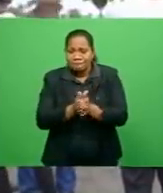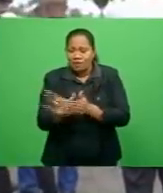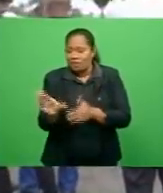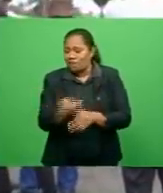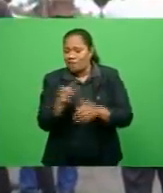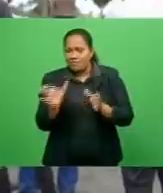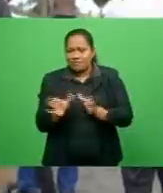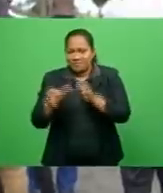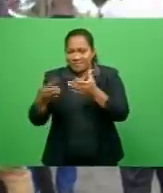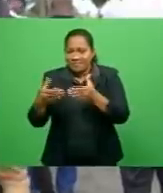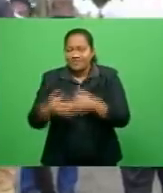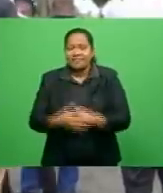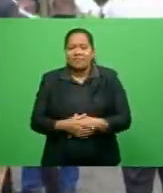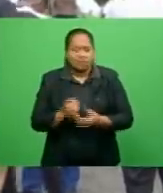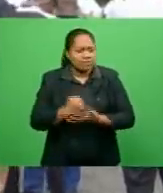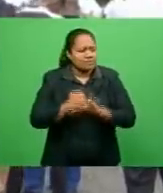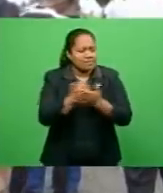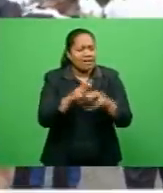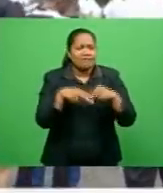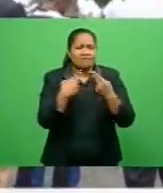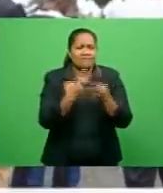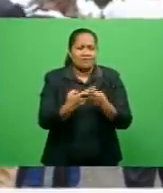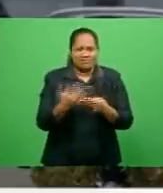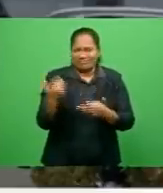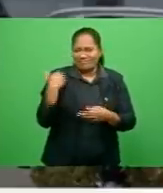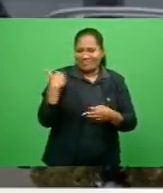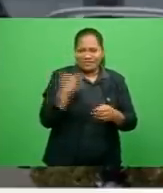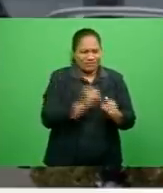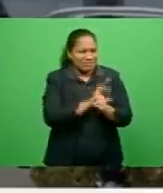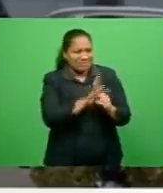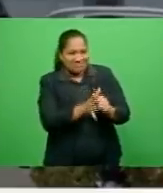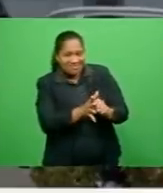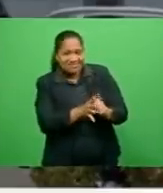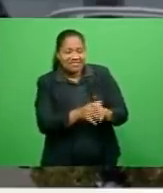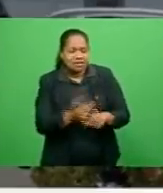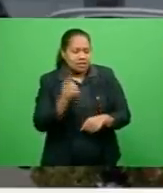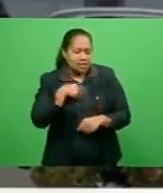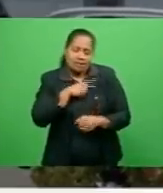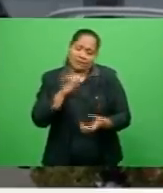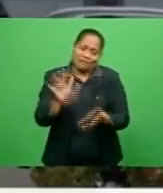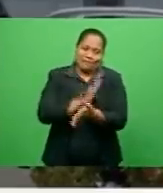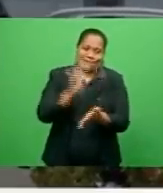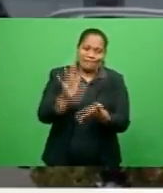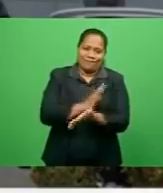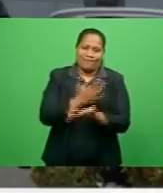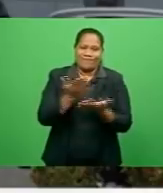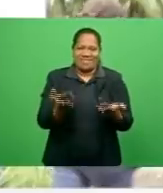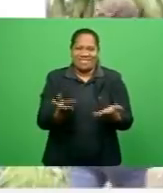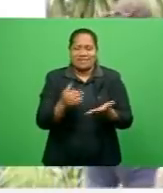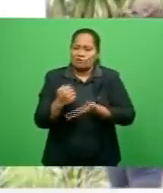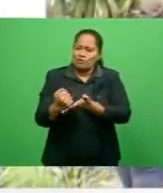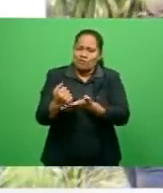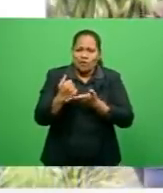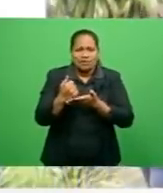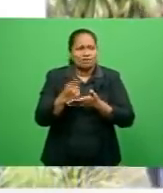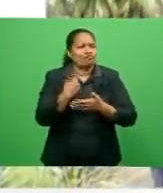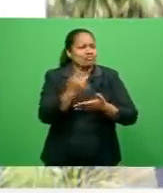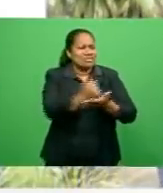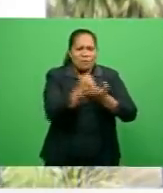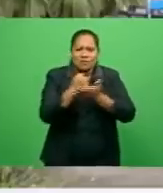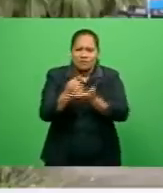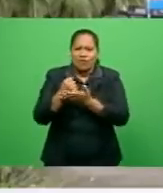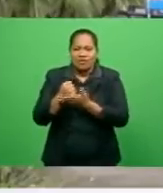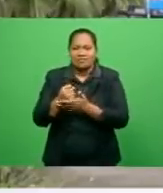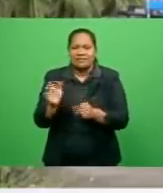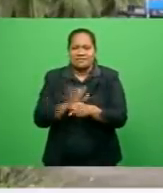to support the families affected by this pandemic, and we are very much happy for the sponsors and the supporters who have made this event